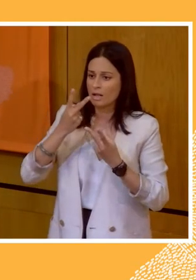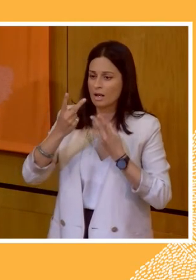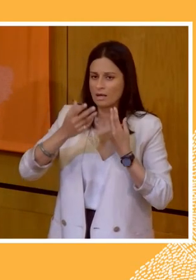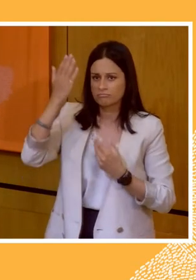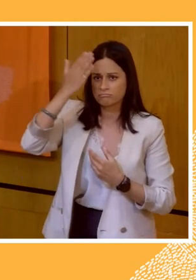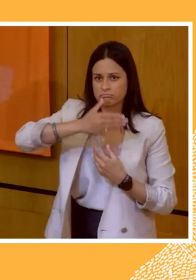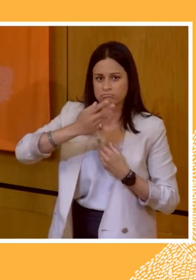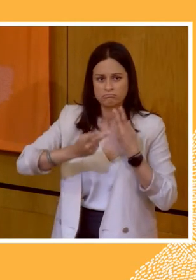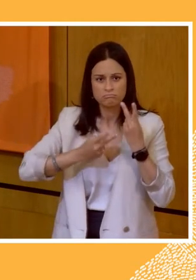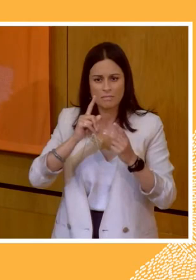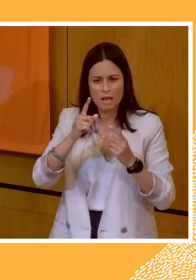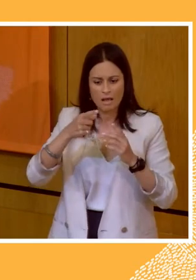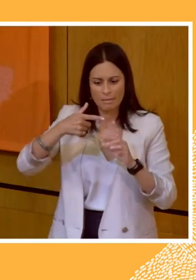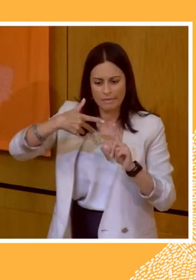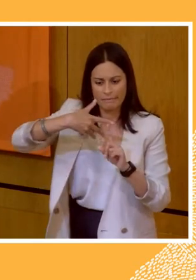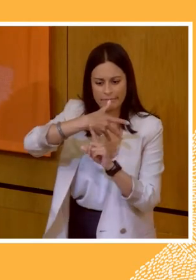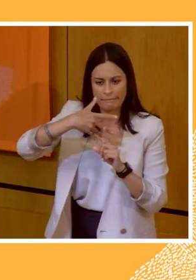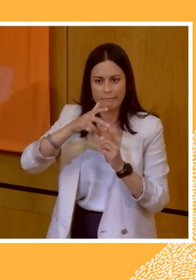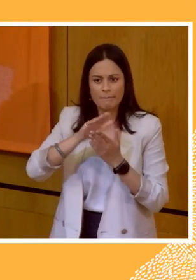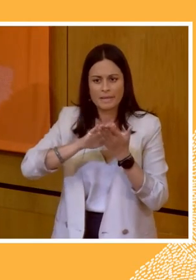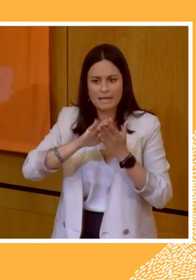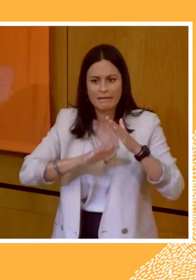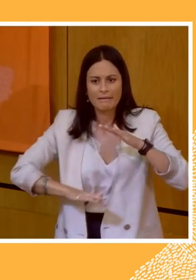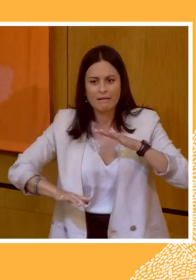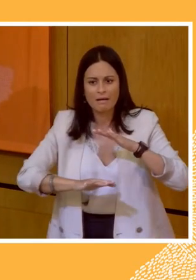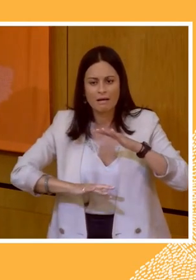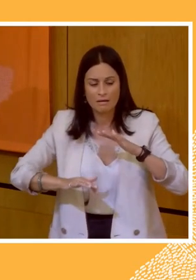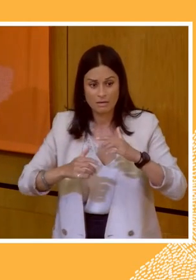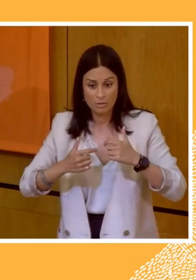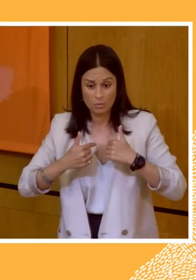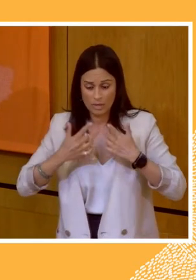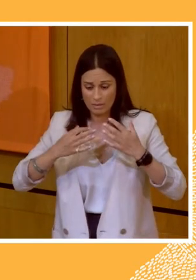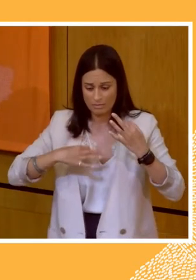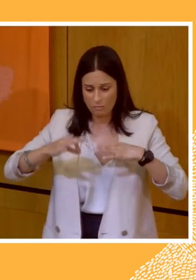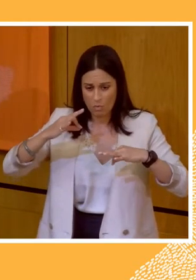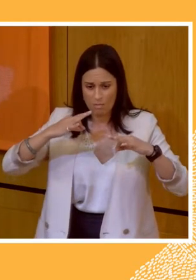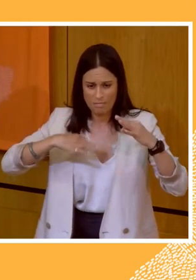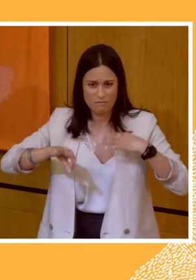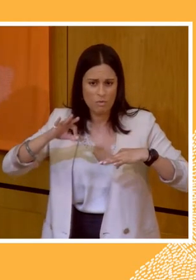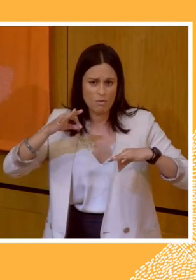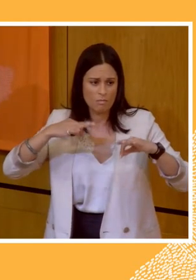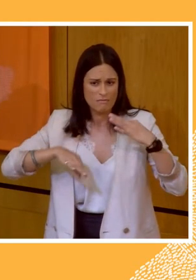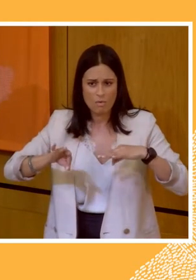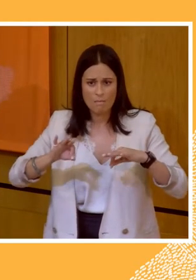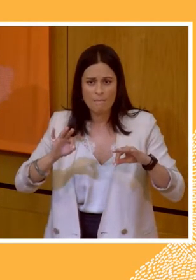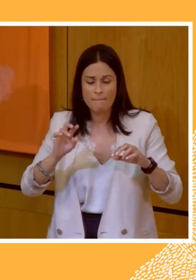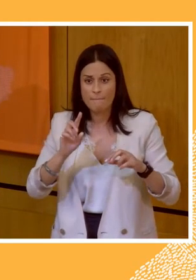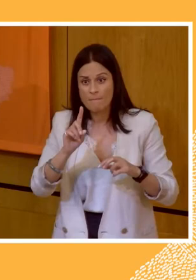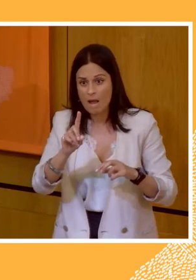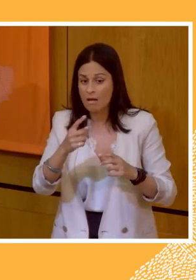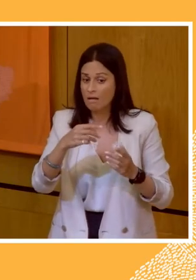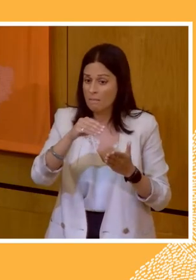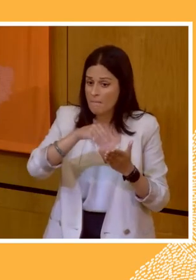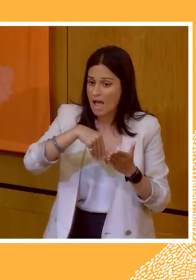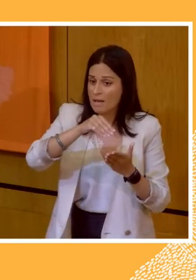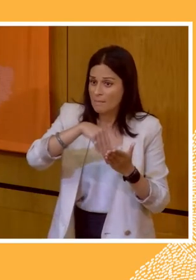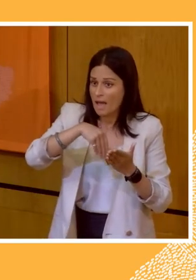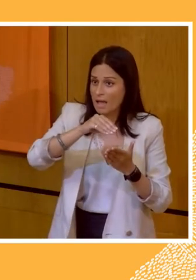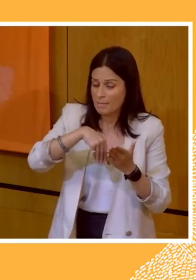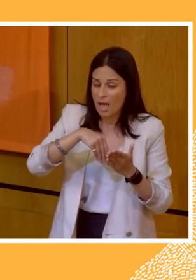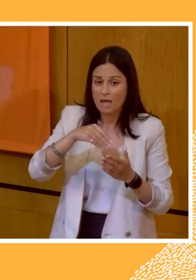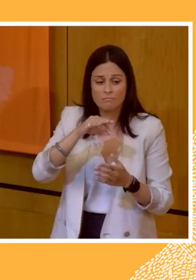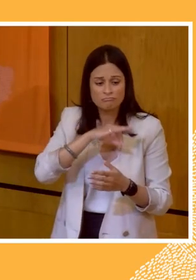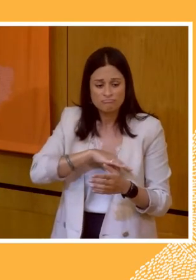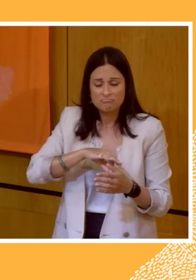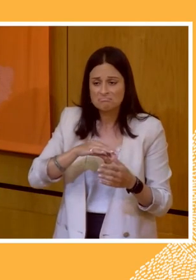said all these songs, they have a meaning. However much we perform to them that we want, they can pay us and we